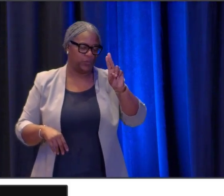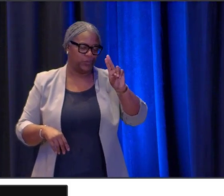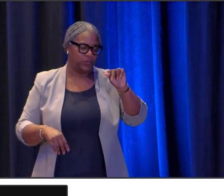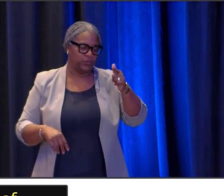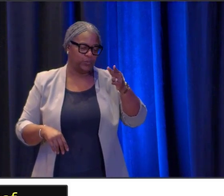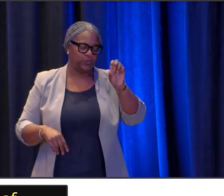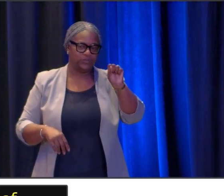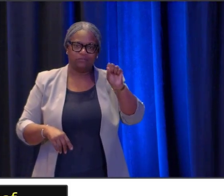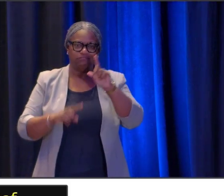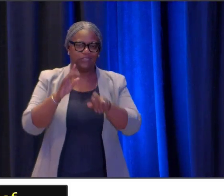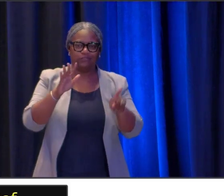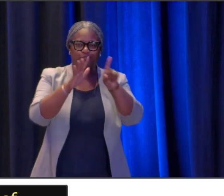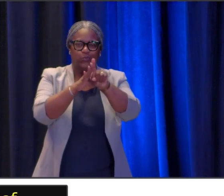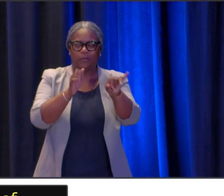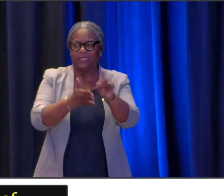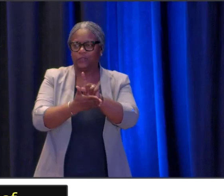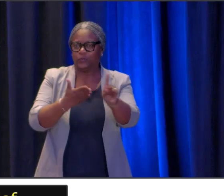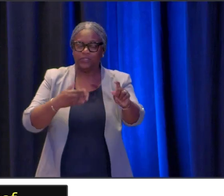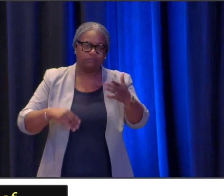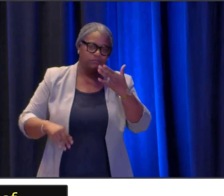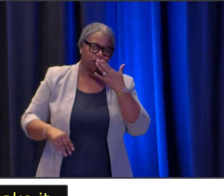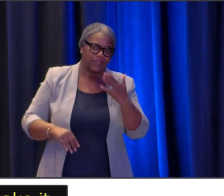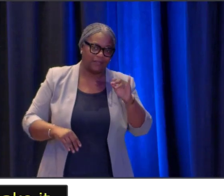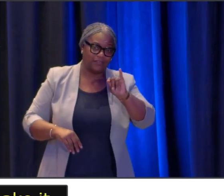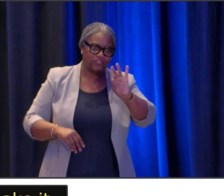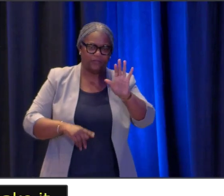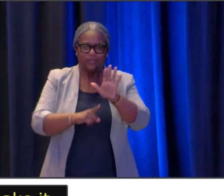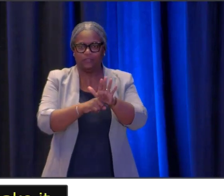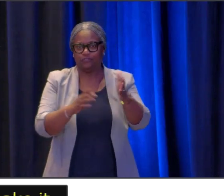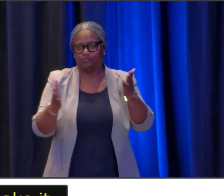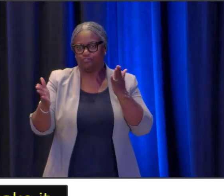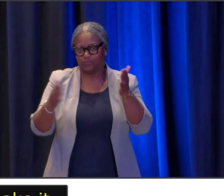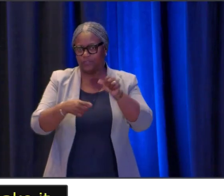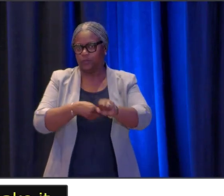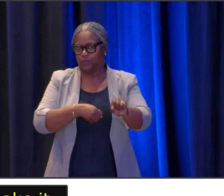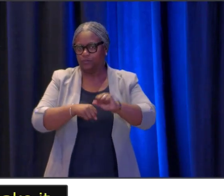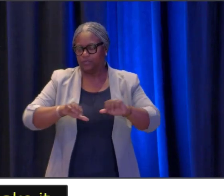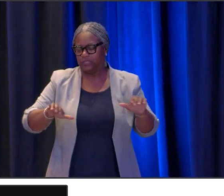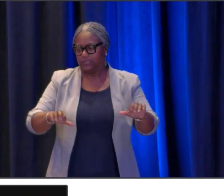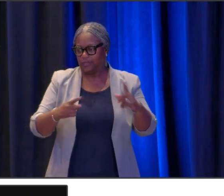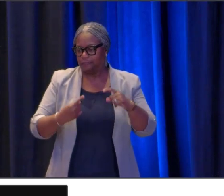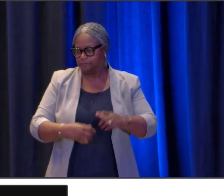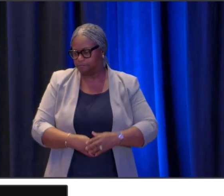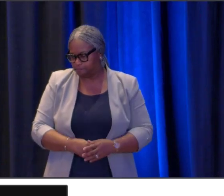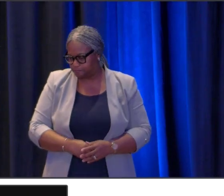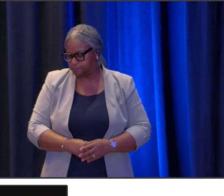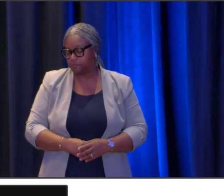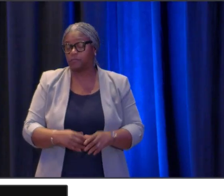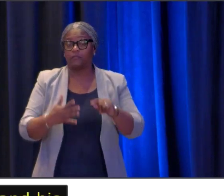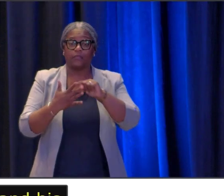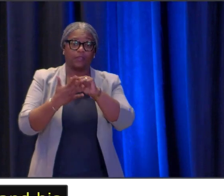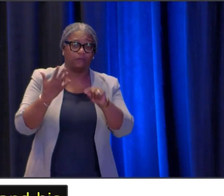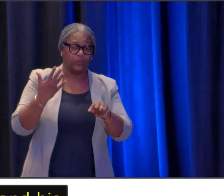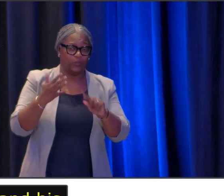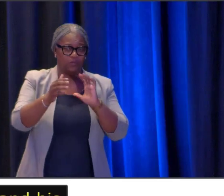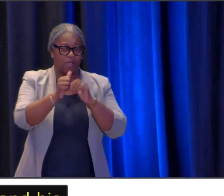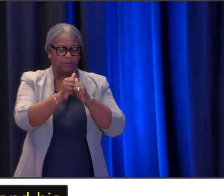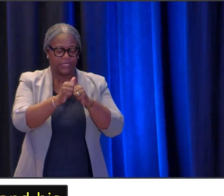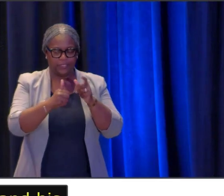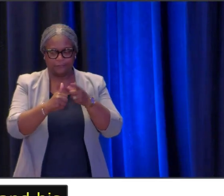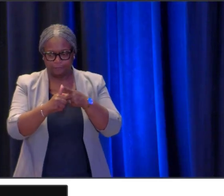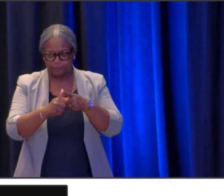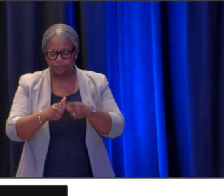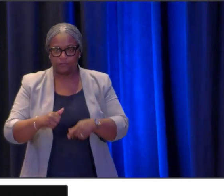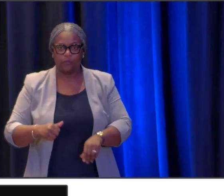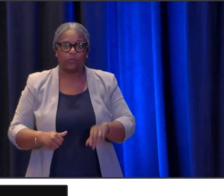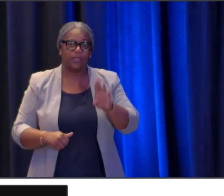week. Want to thank him for his service and his work as well. Just a couple of updates. One is that with the